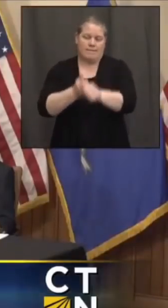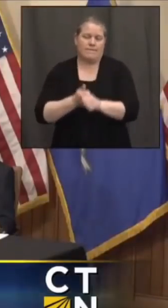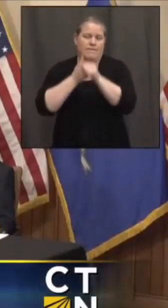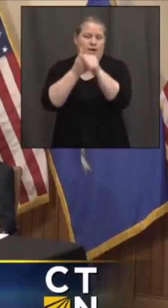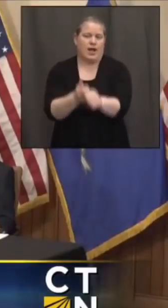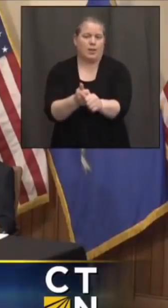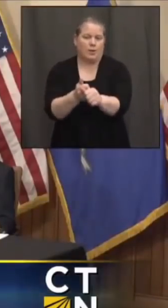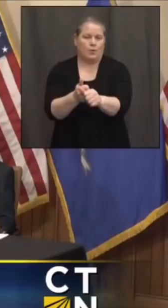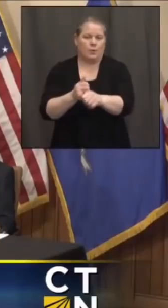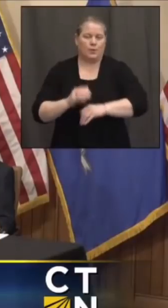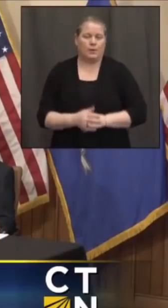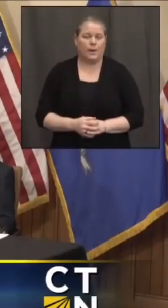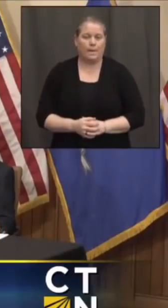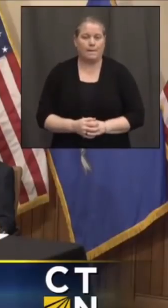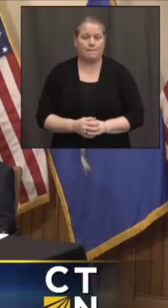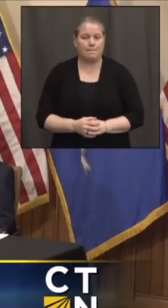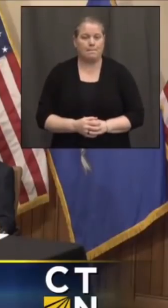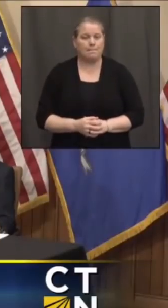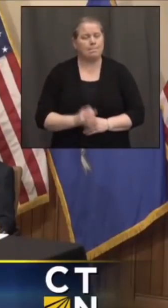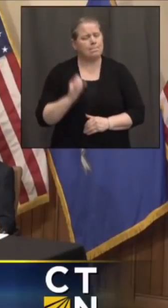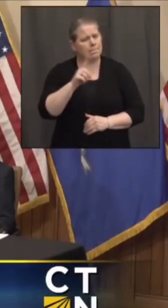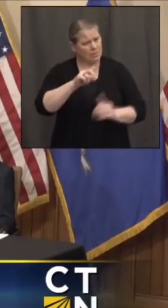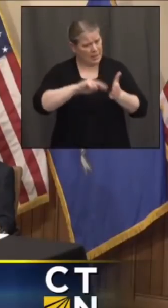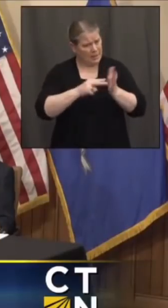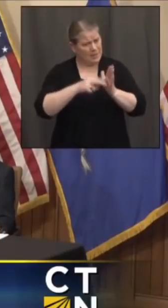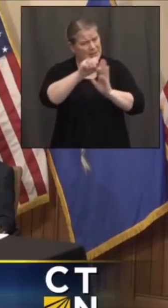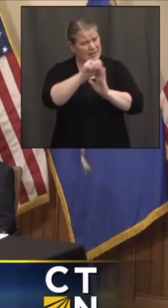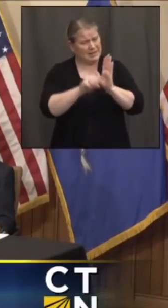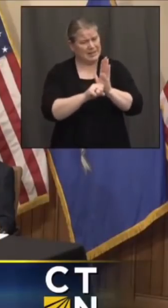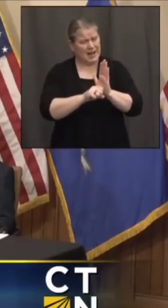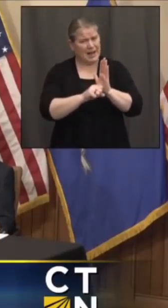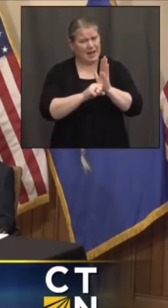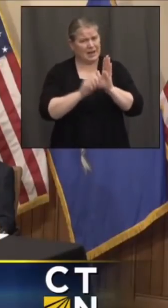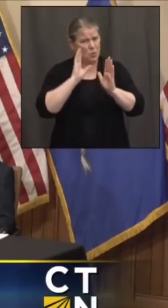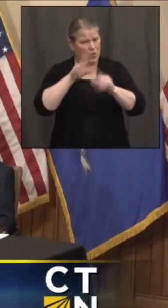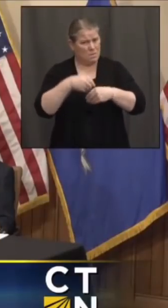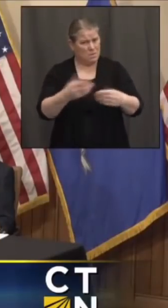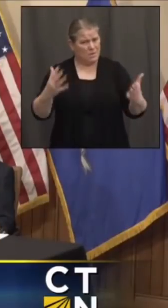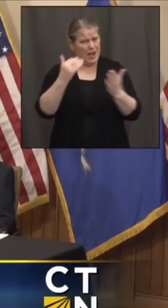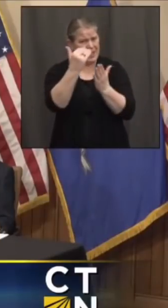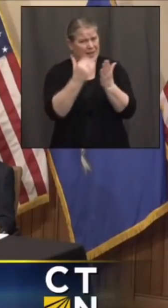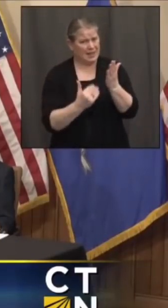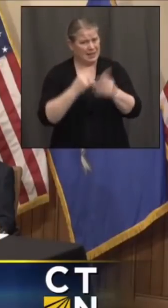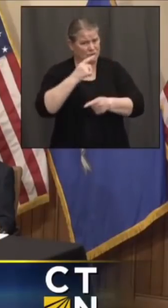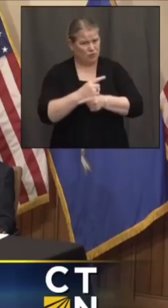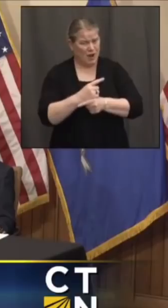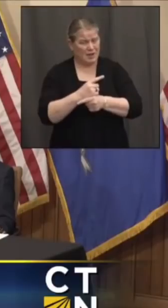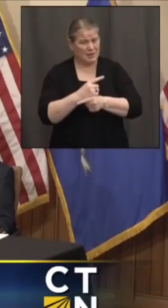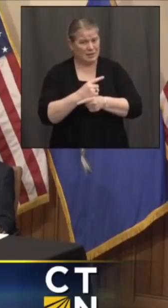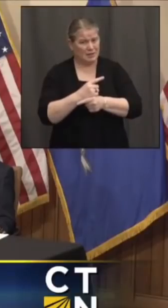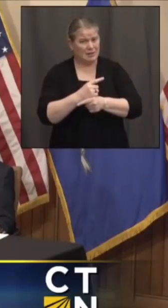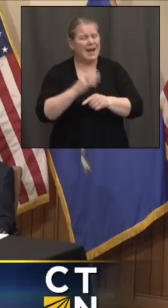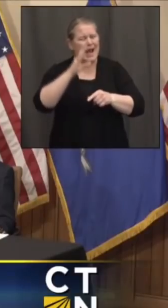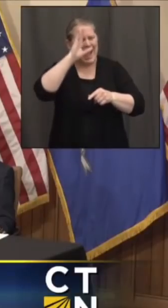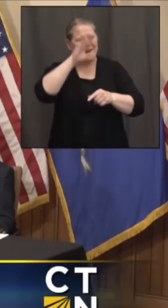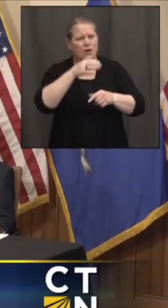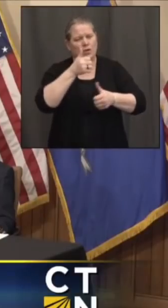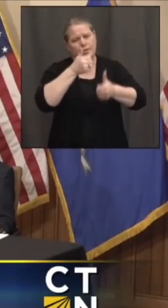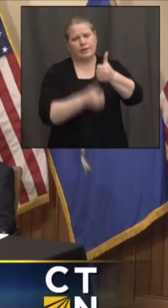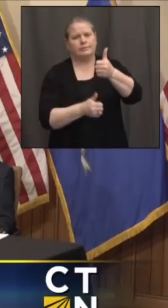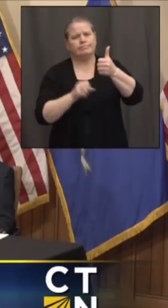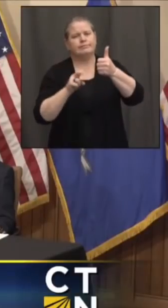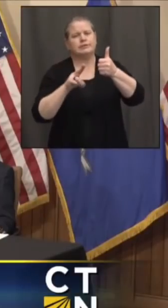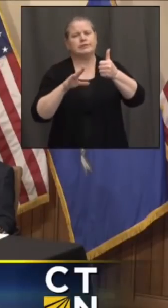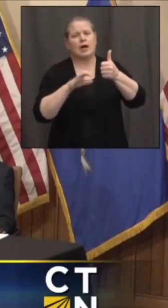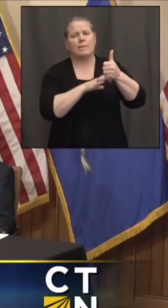So the state will then be providing that list, right? I know that's what the subcommittee's been looking at. And then it will be up to these